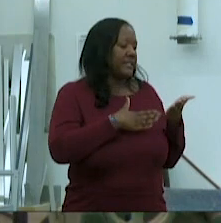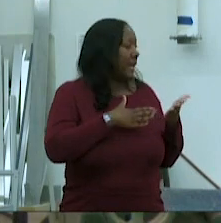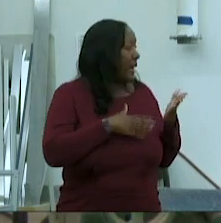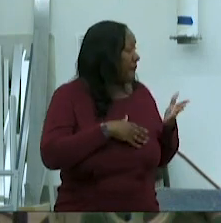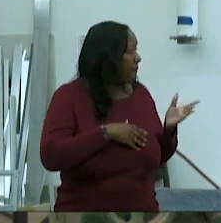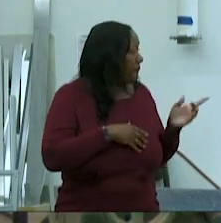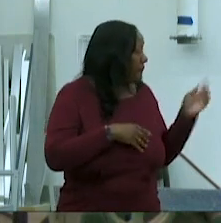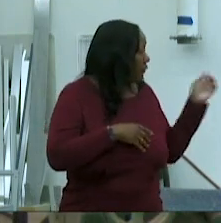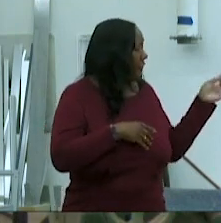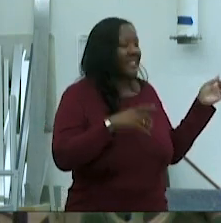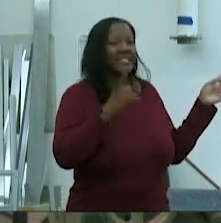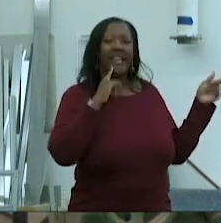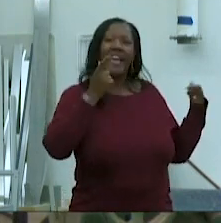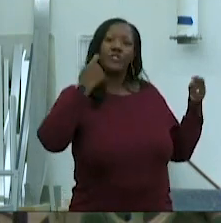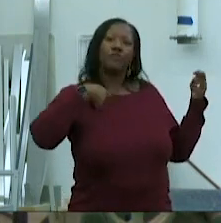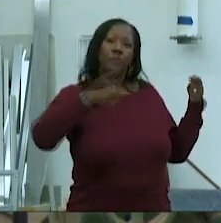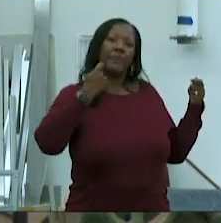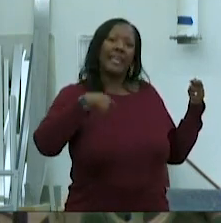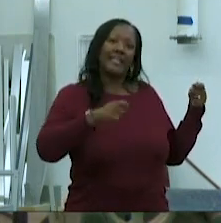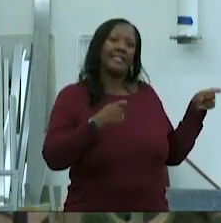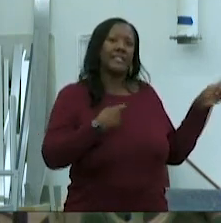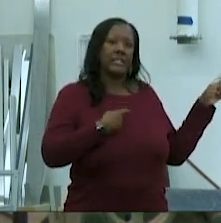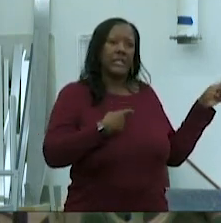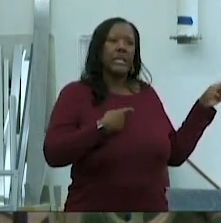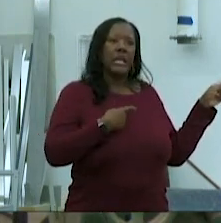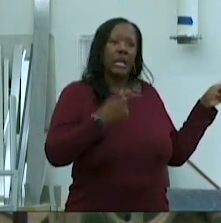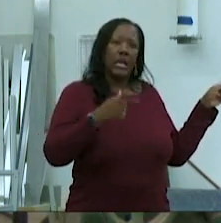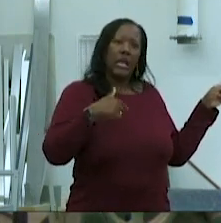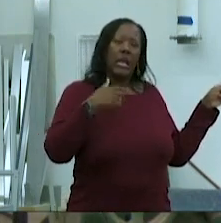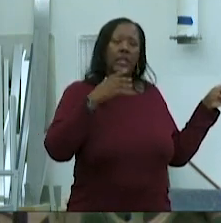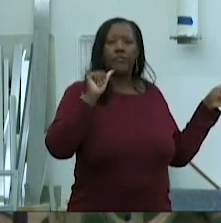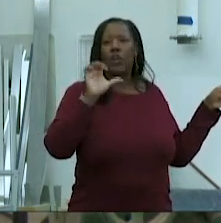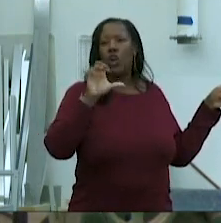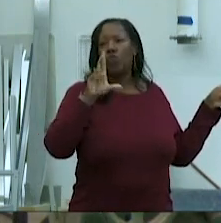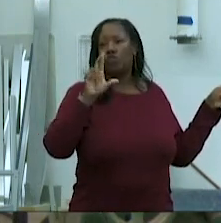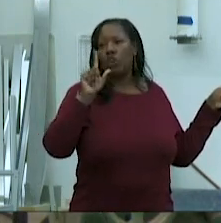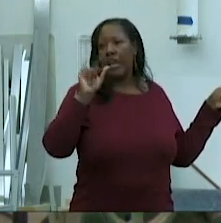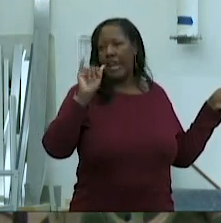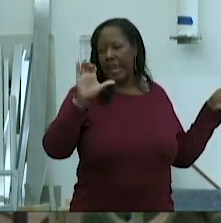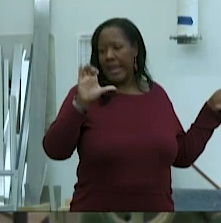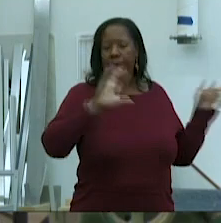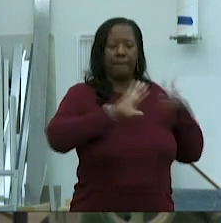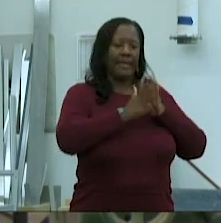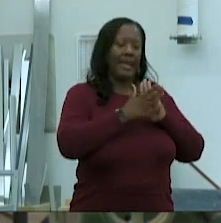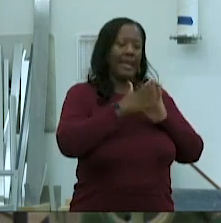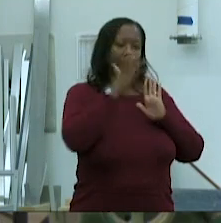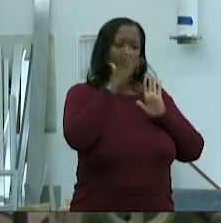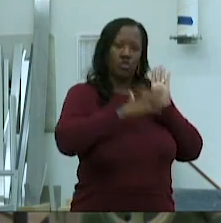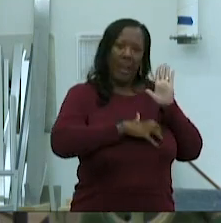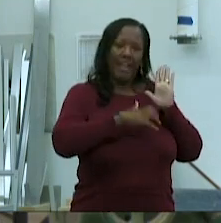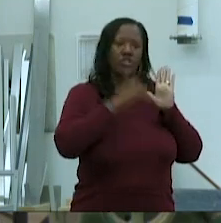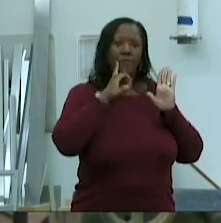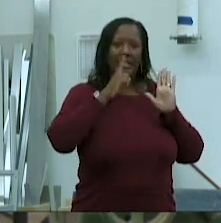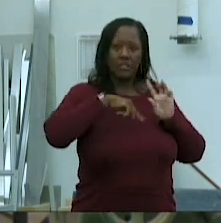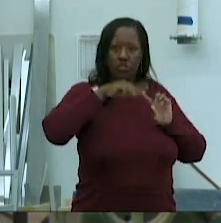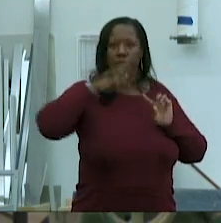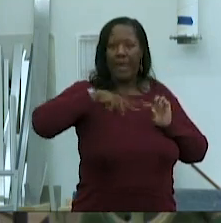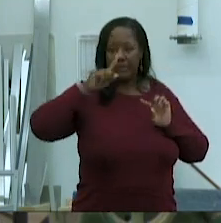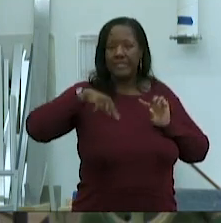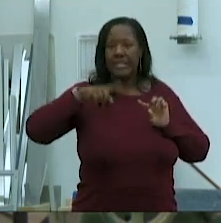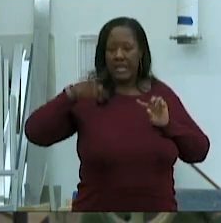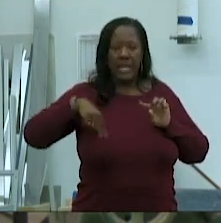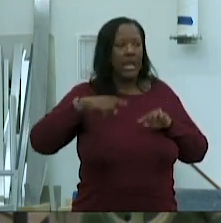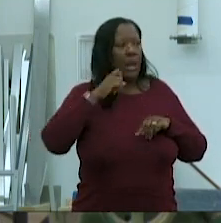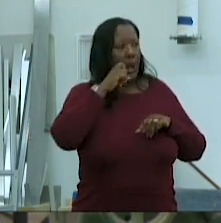this. I've had to replace the puck before, and the acrylic itself got scratched up because that puck is just bouncing around in there and created